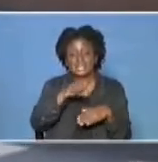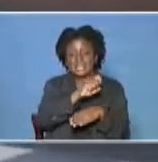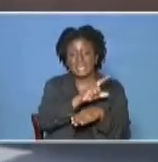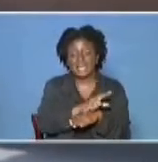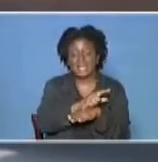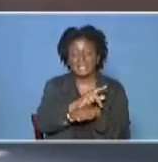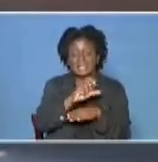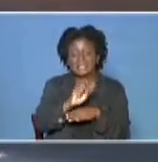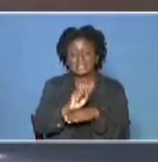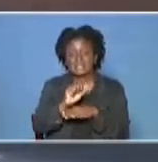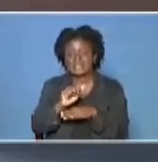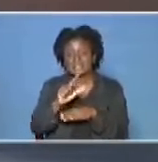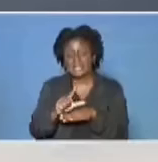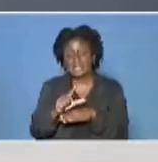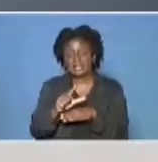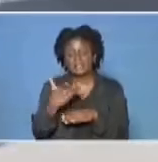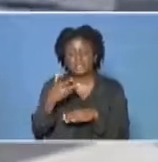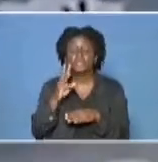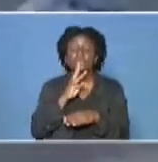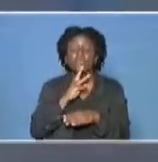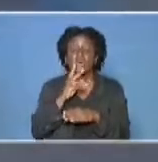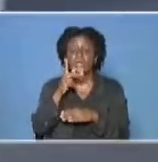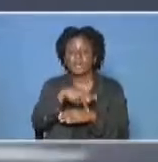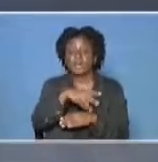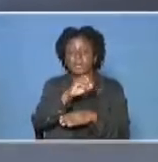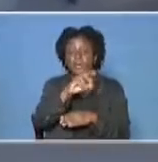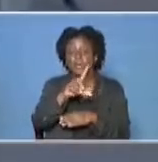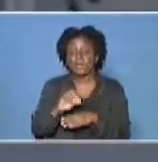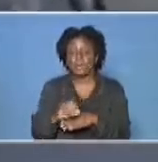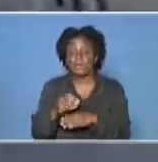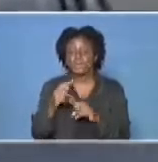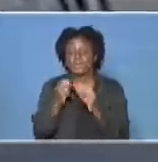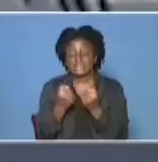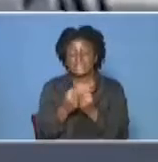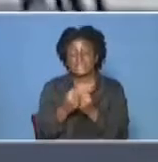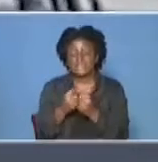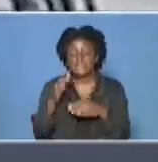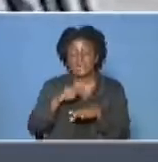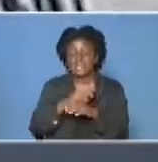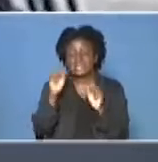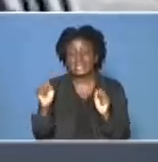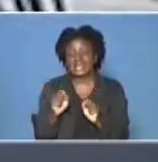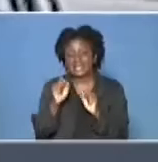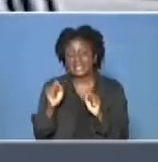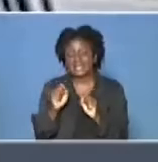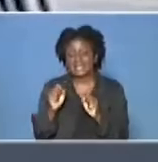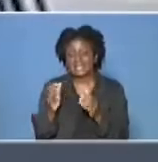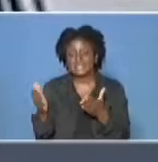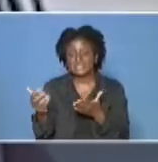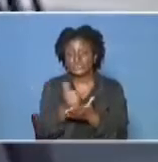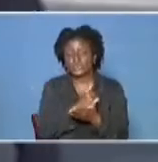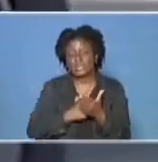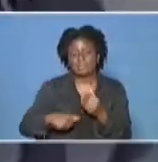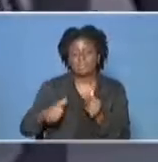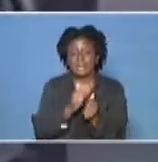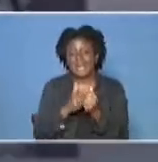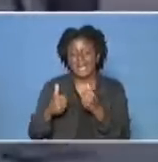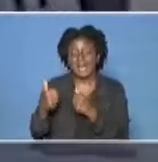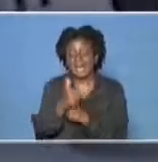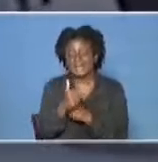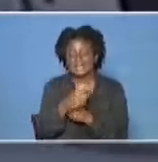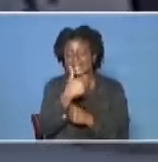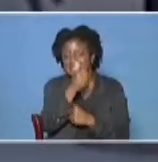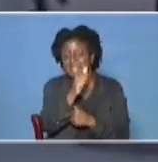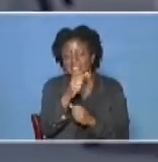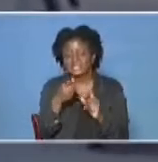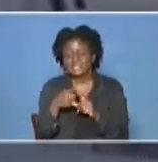got into action on Saturday as they squeaked past the Centro Carib sports team 10-9. Joshua Gibson led the Bahamian side with